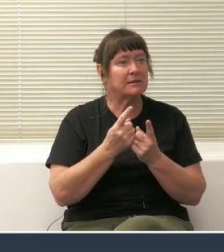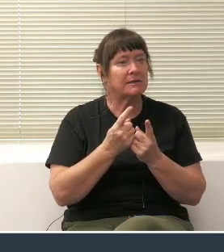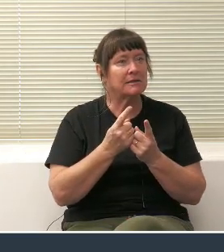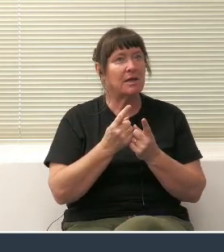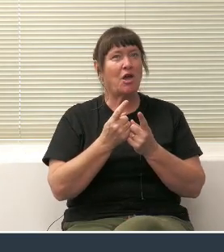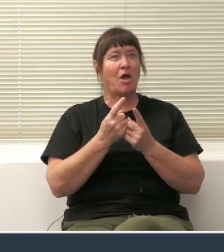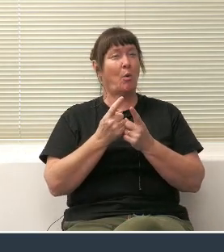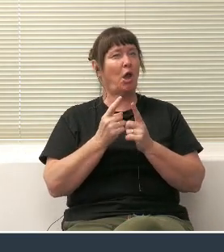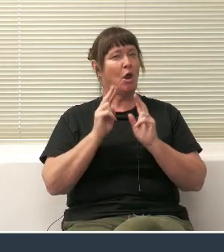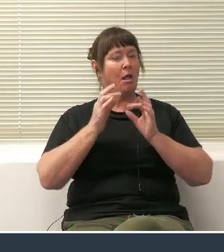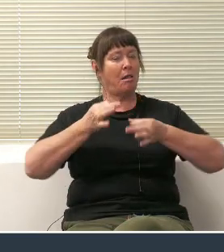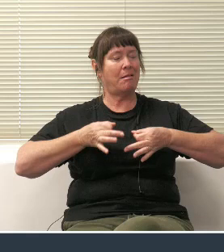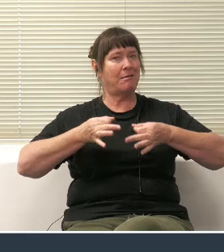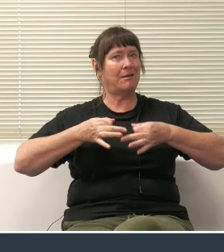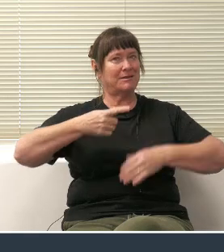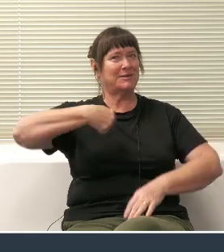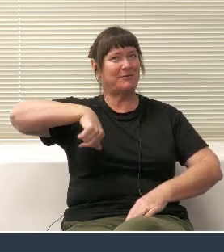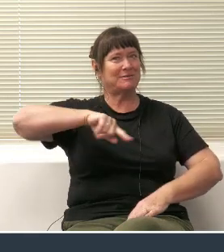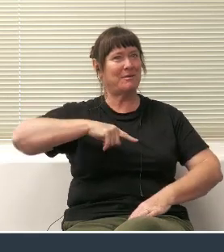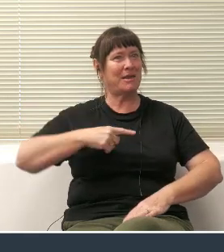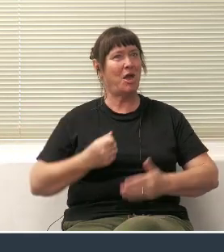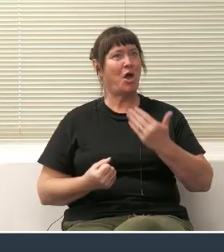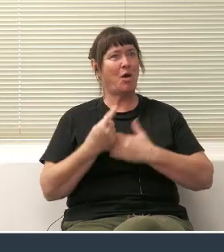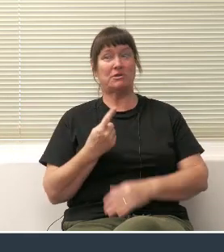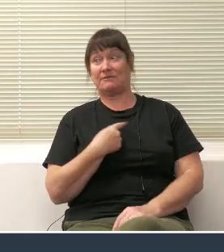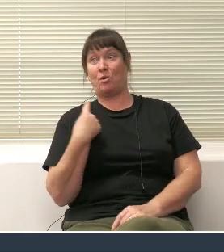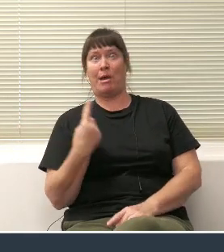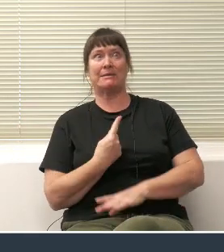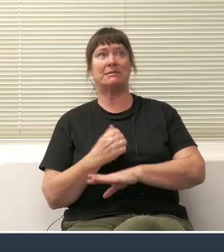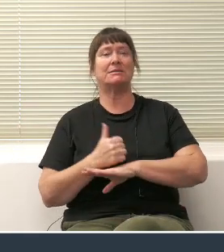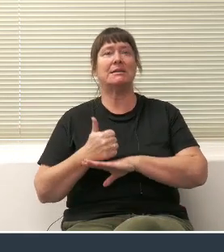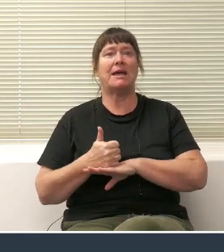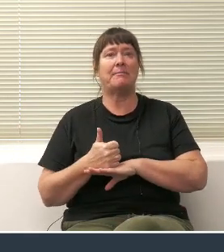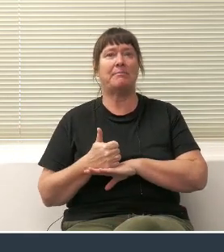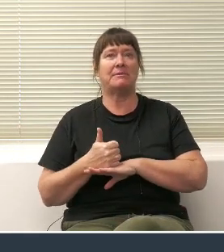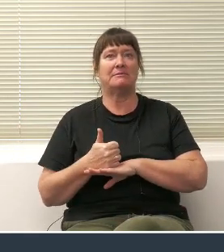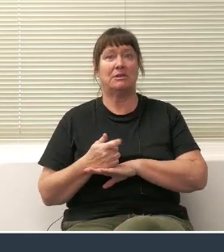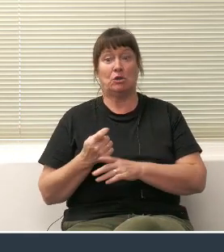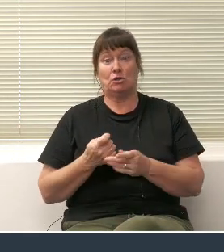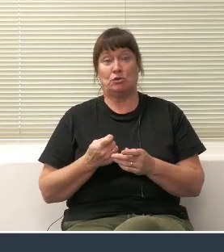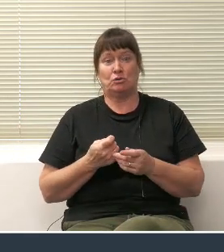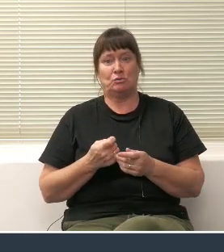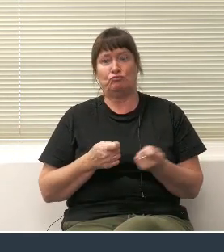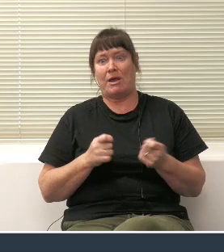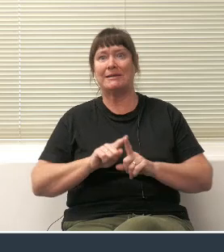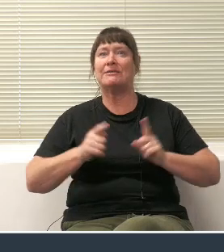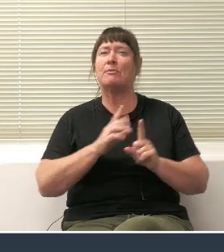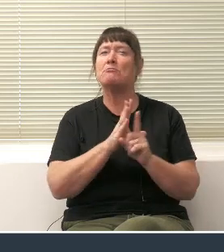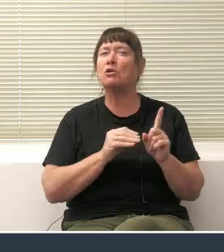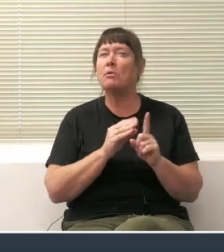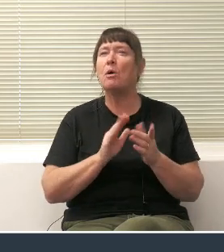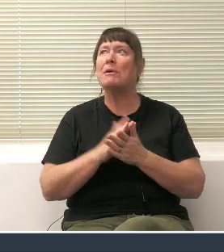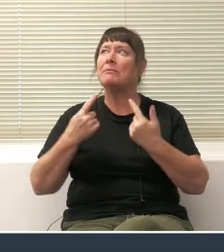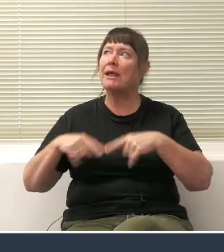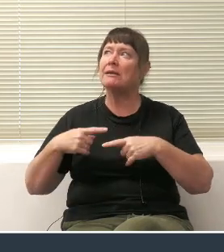ourselves as well and our opportunities that we could have for setting up something to run the model differently where we would be